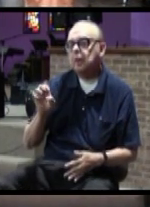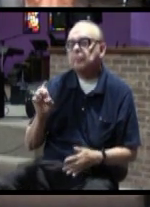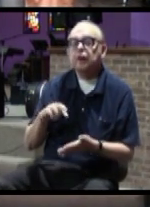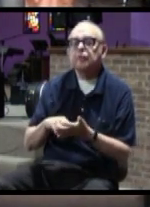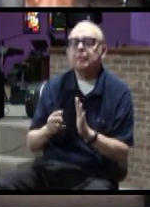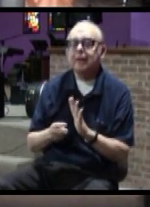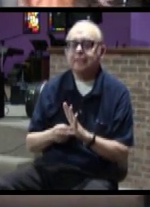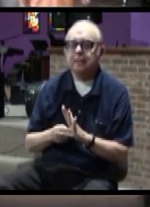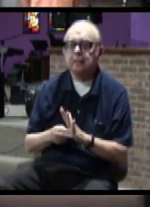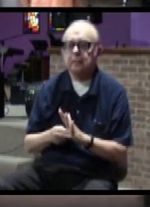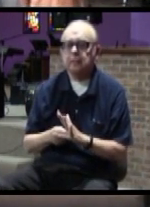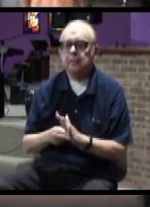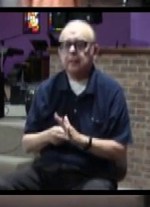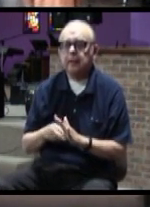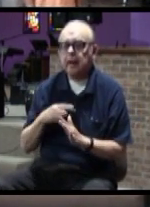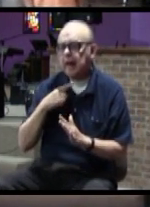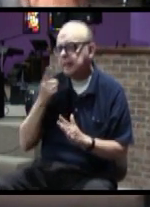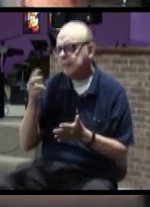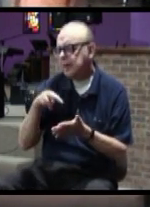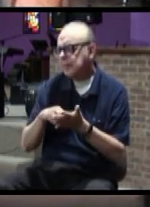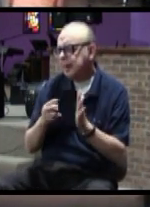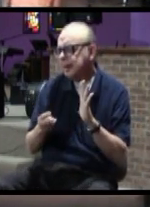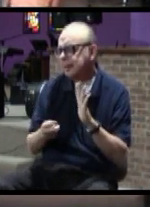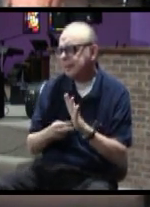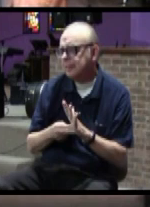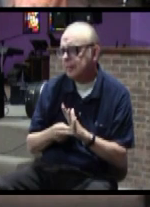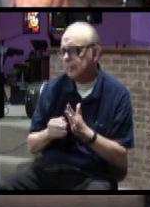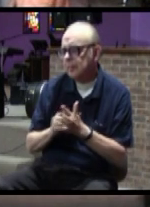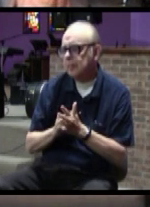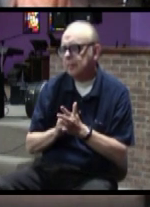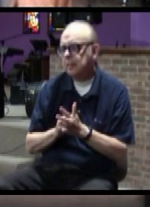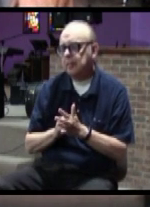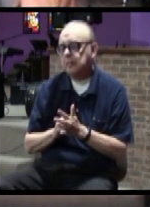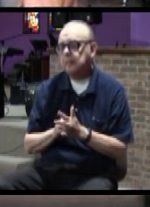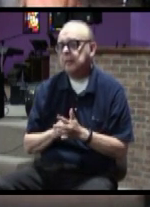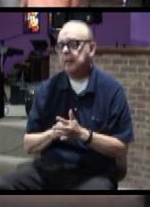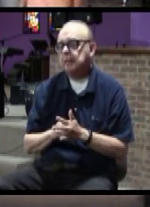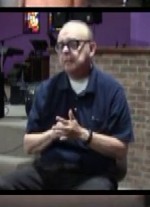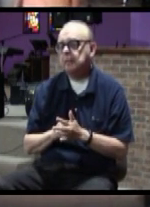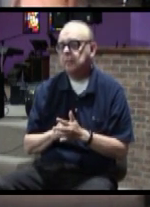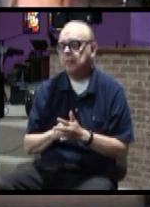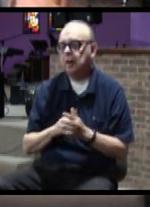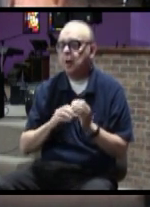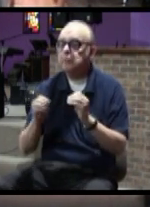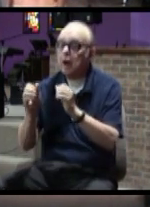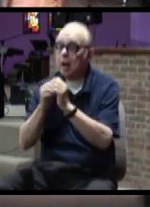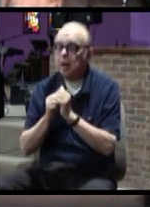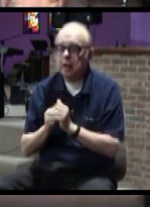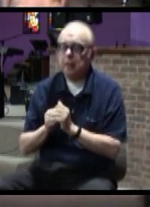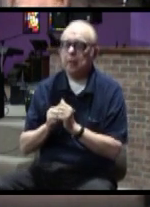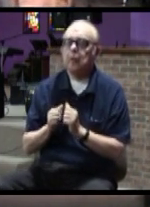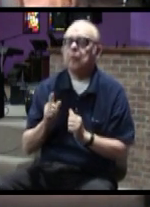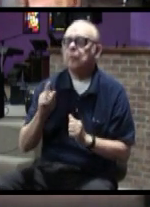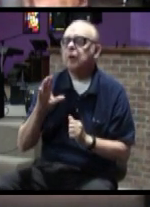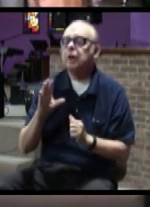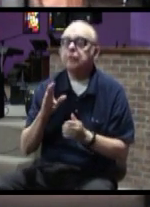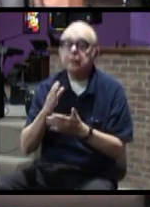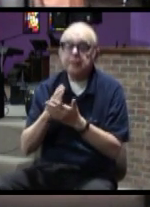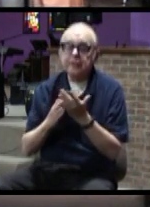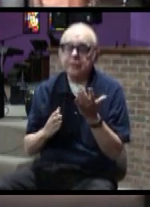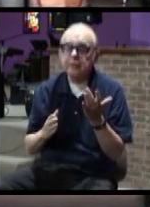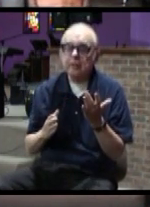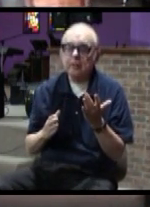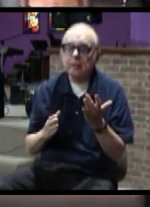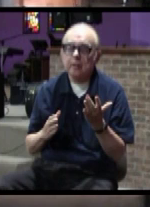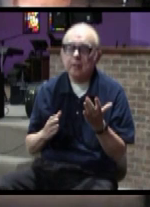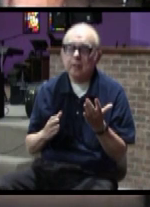puzzle is, right? So let me tell you what it is. That puzzle, actually put all together, 100